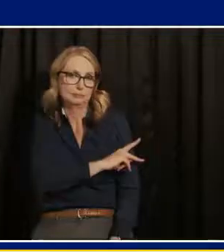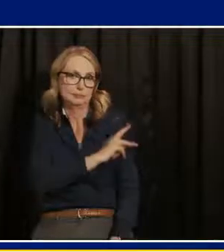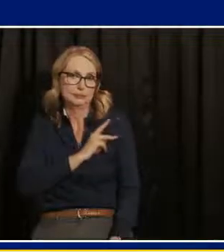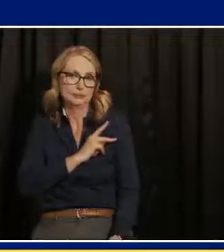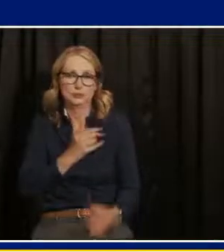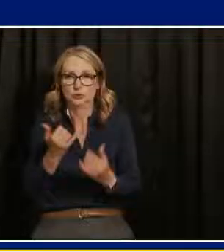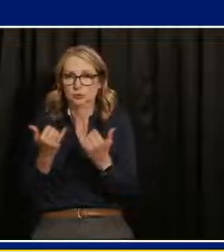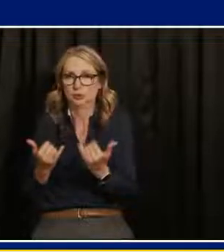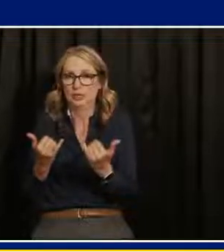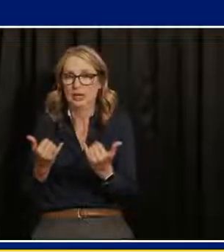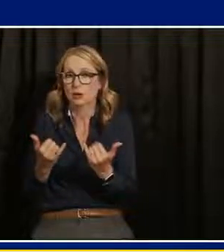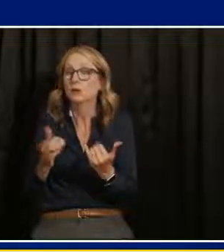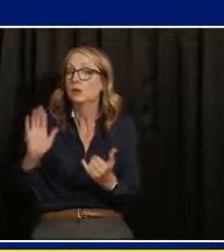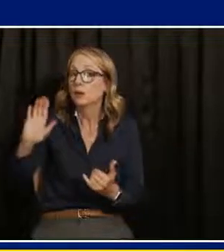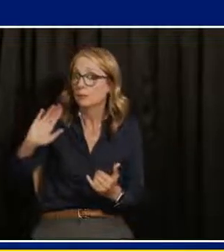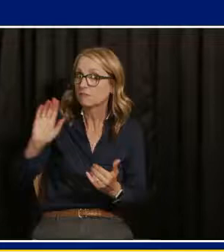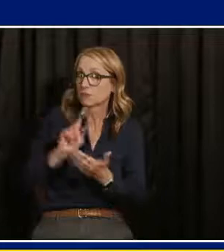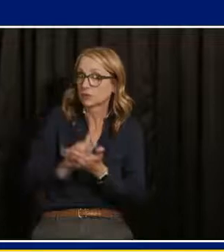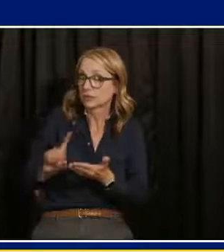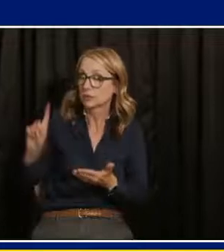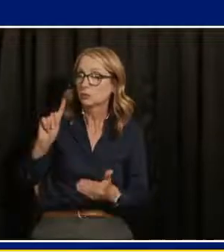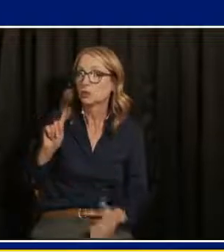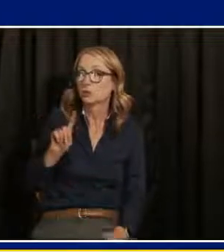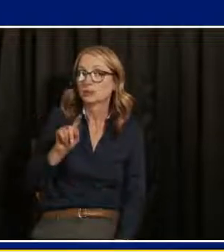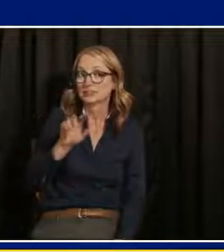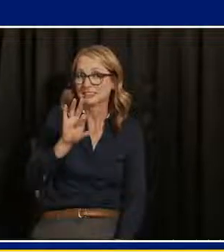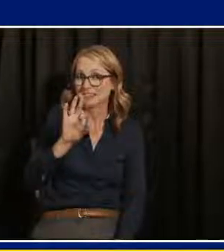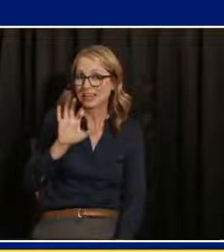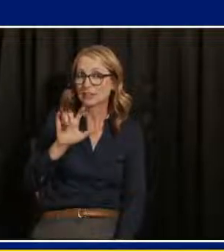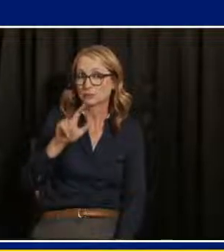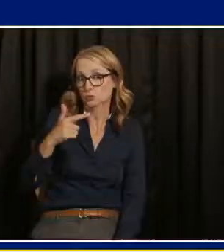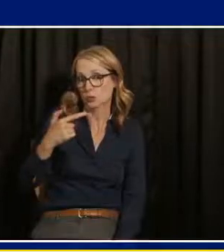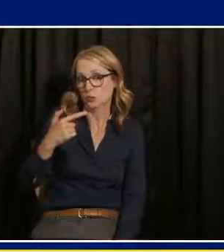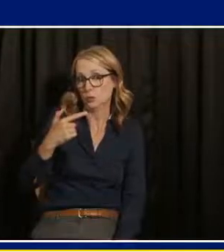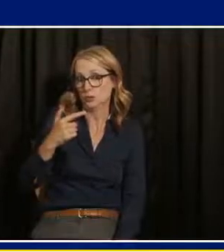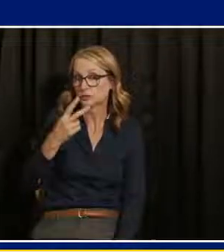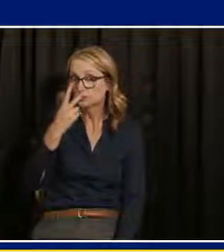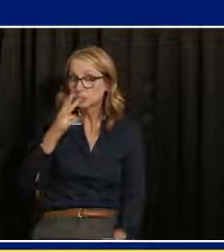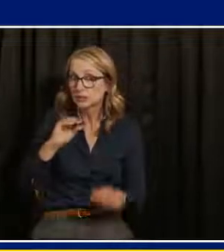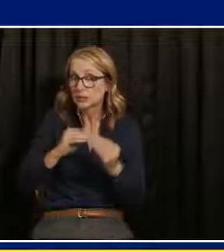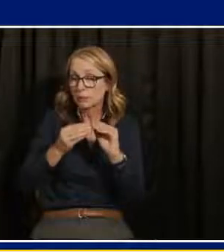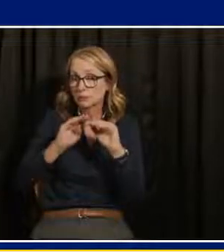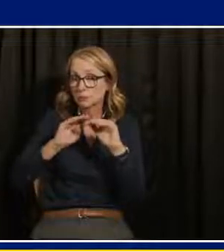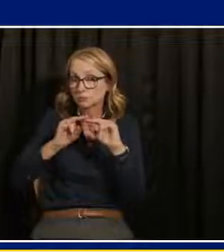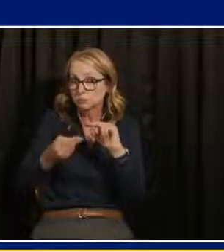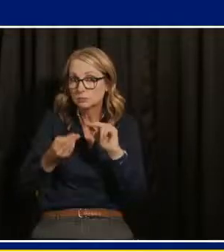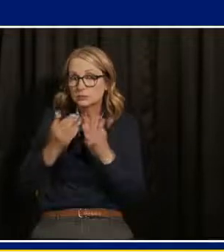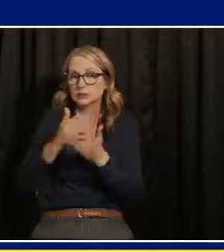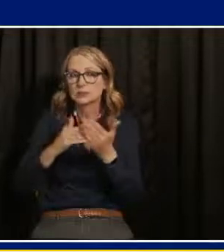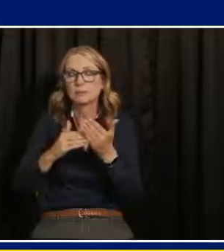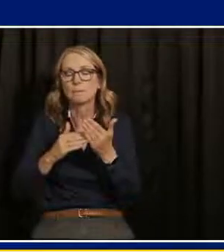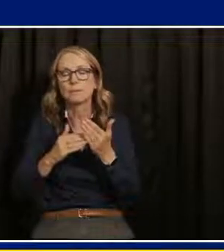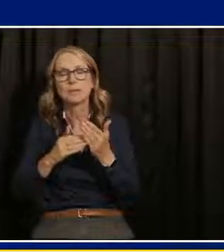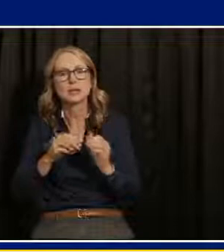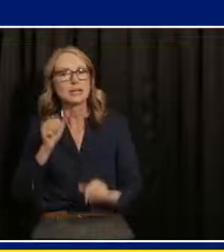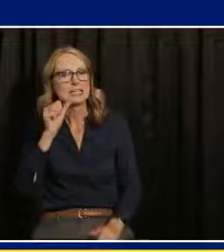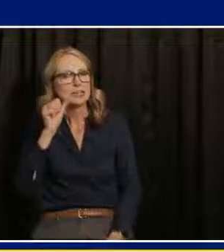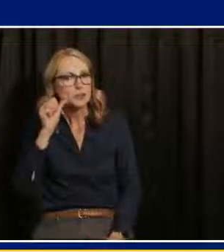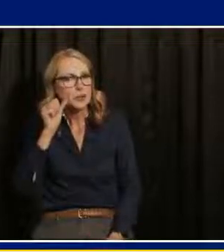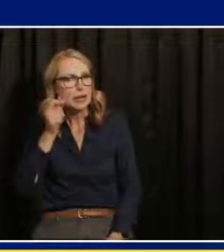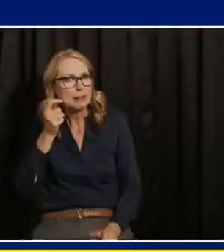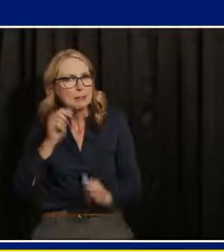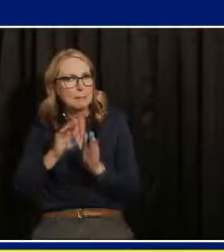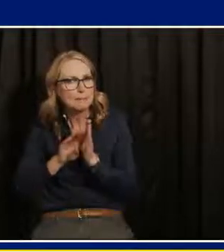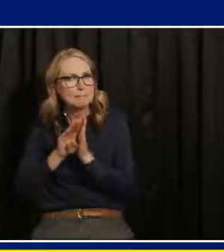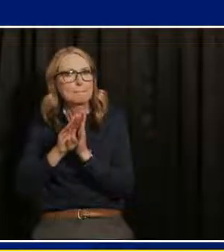from 921 a week ago on the 14th, so those numbers are trending down. If you look, you do see a little bit of an increase yesterday. So we saw